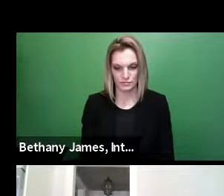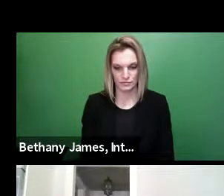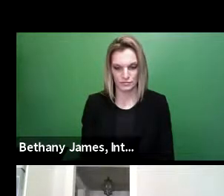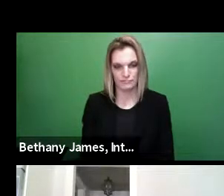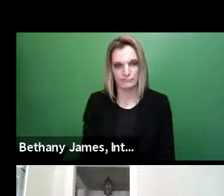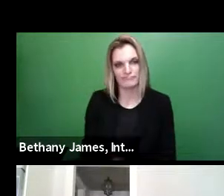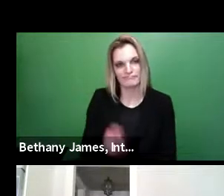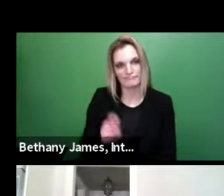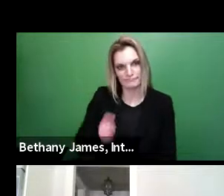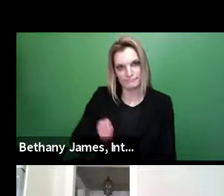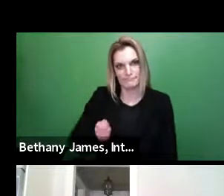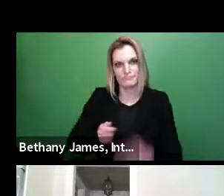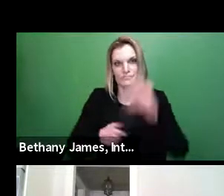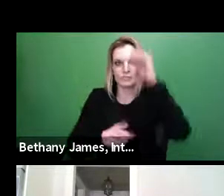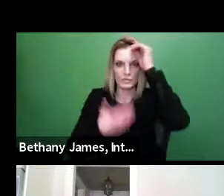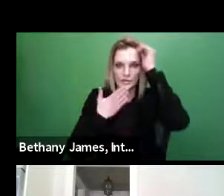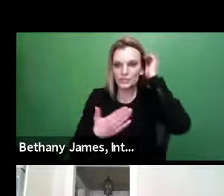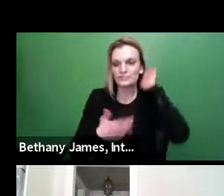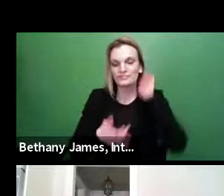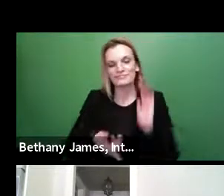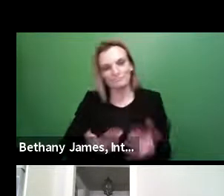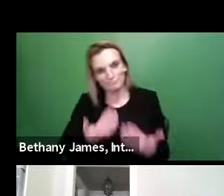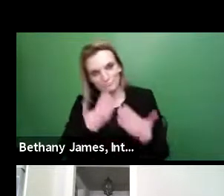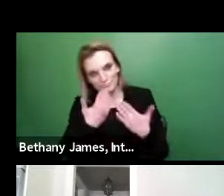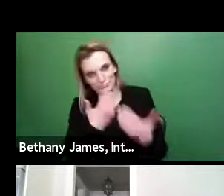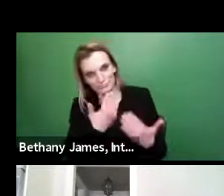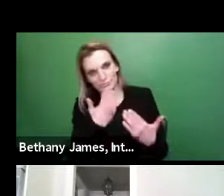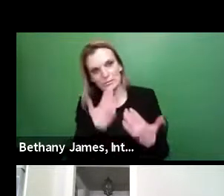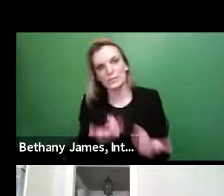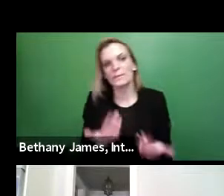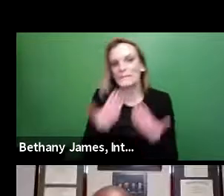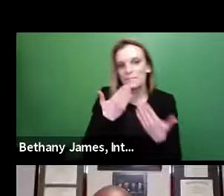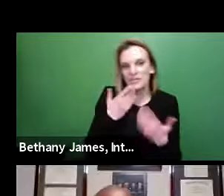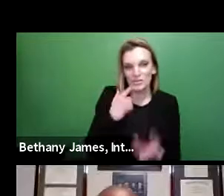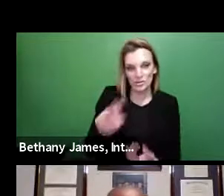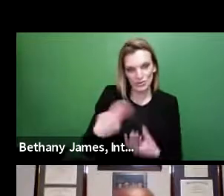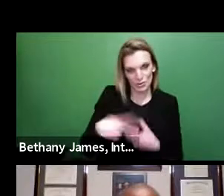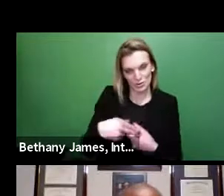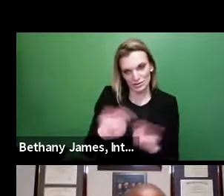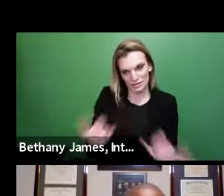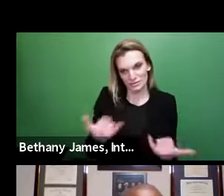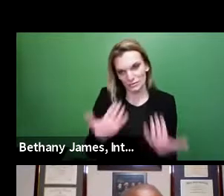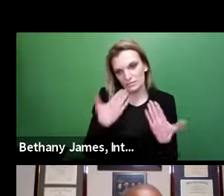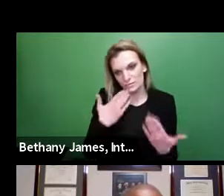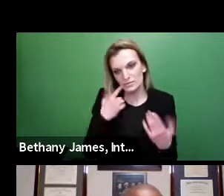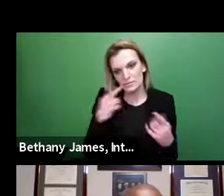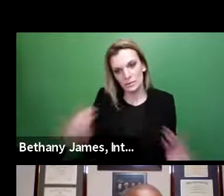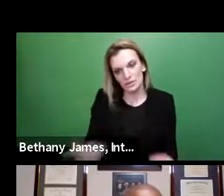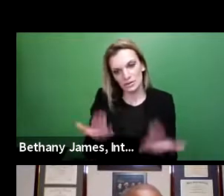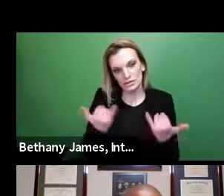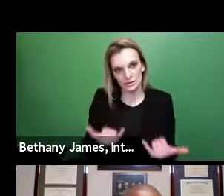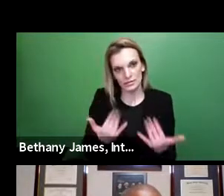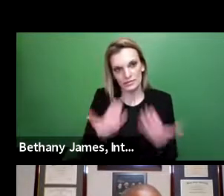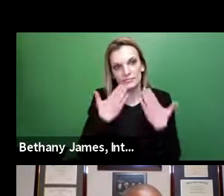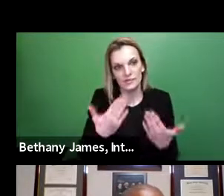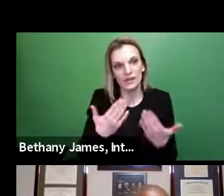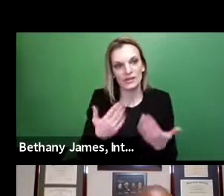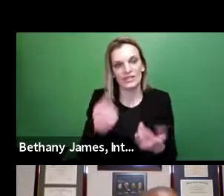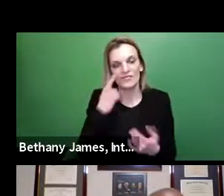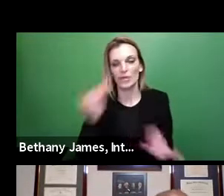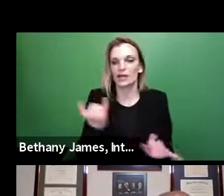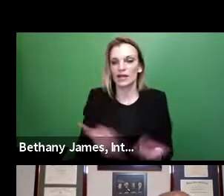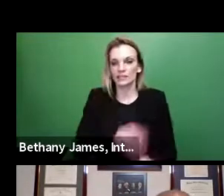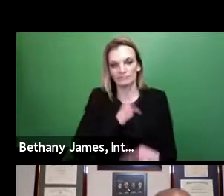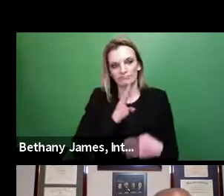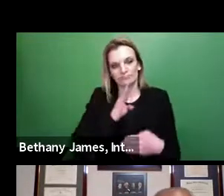Thank you. Thank you. Thank you. And thank you so much for joining us this evening and being here to receive the resolution on behalf